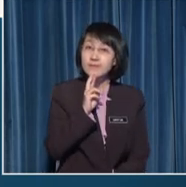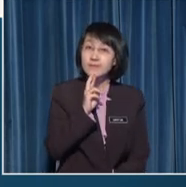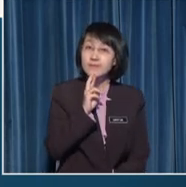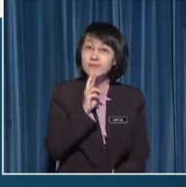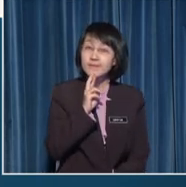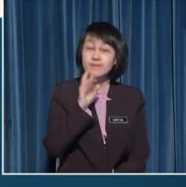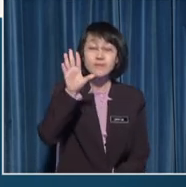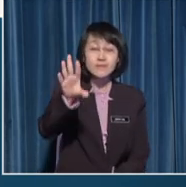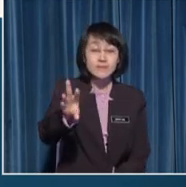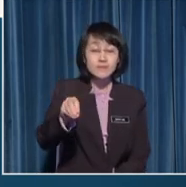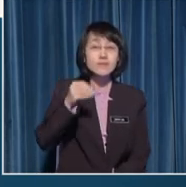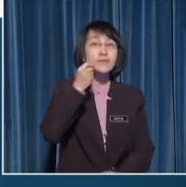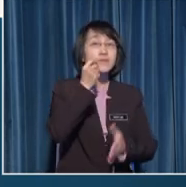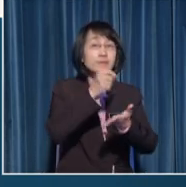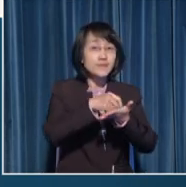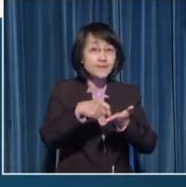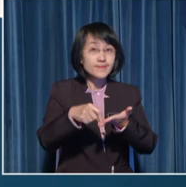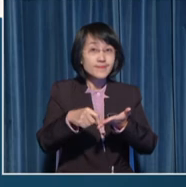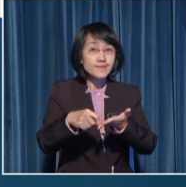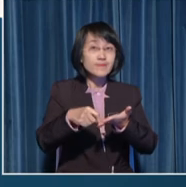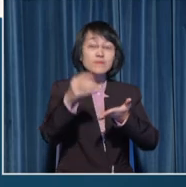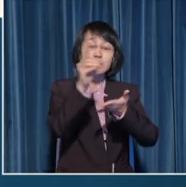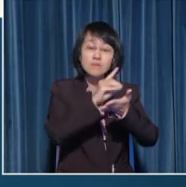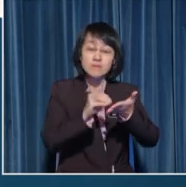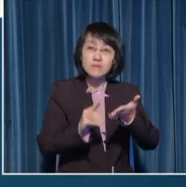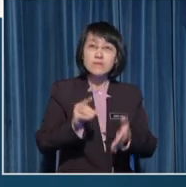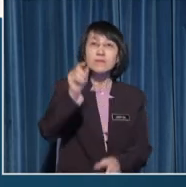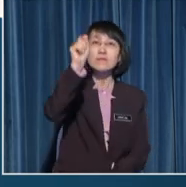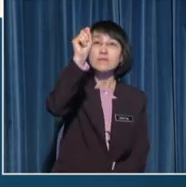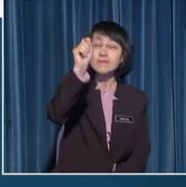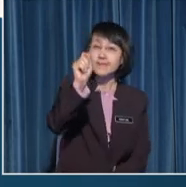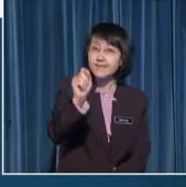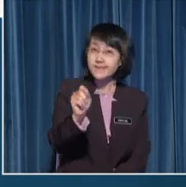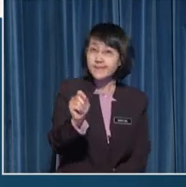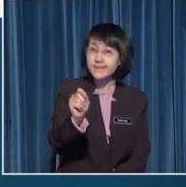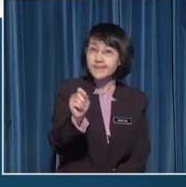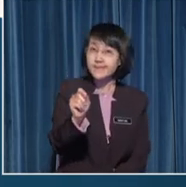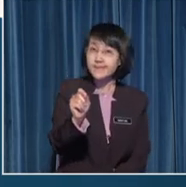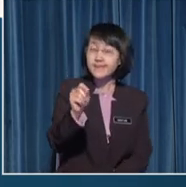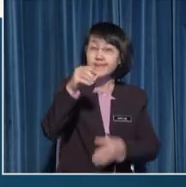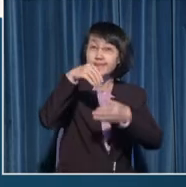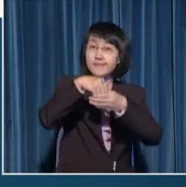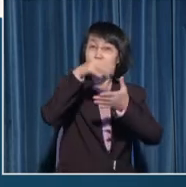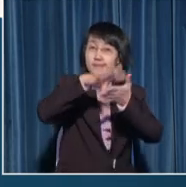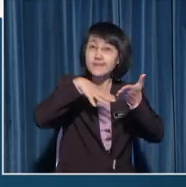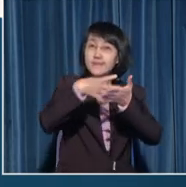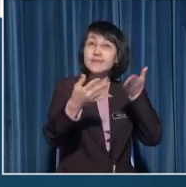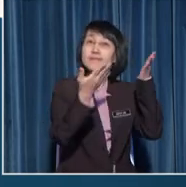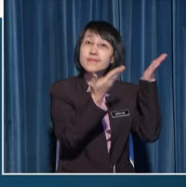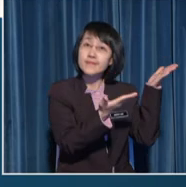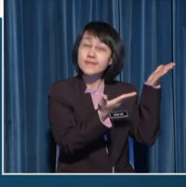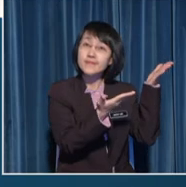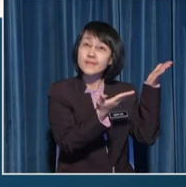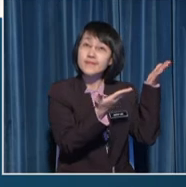Pick up your pencil and draw a single line in the table like this.